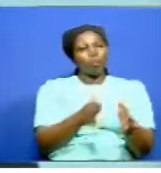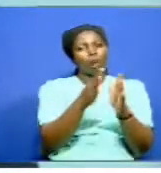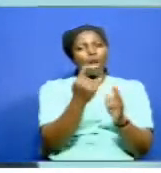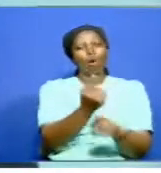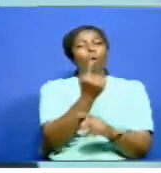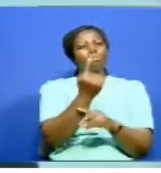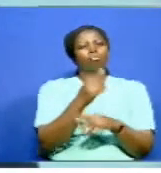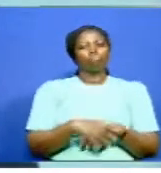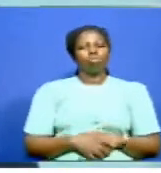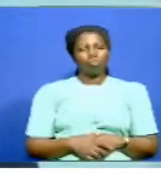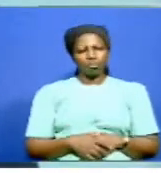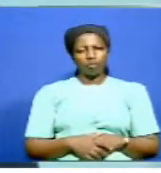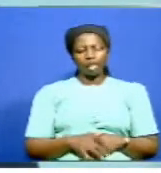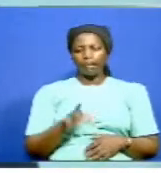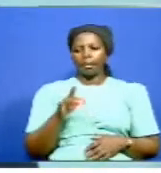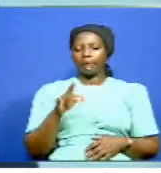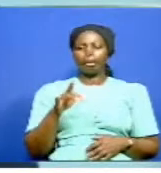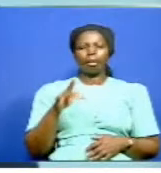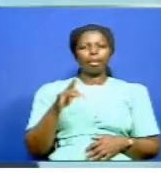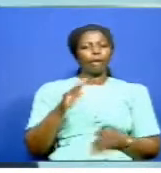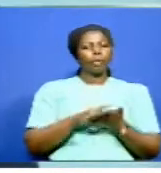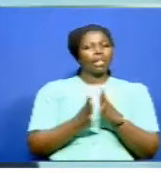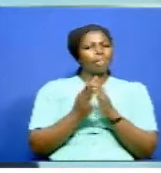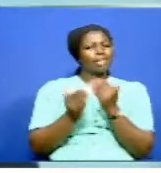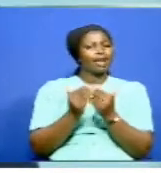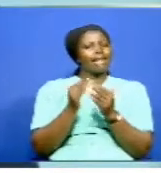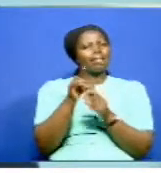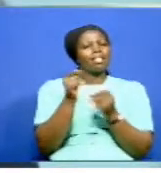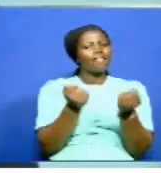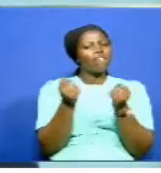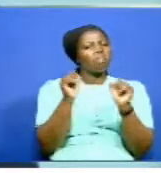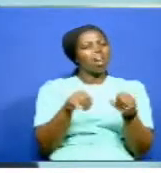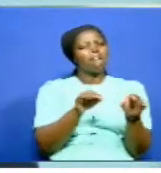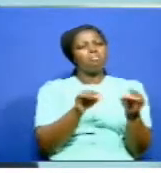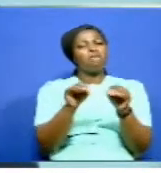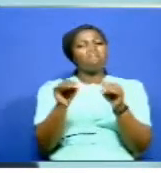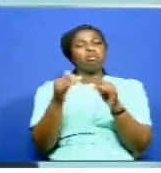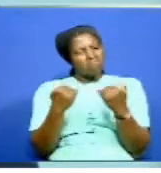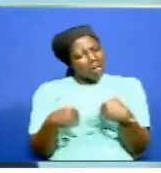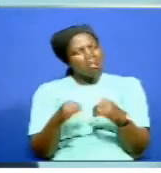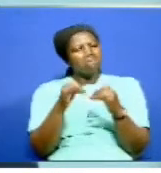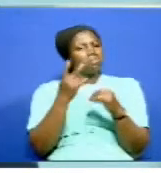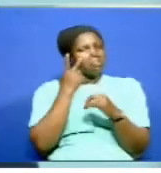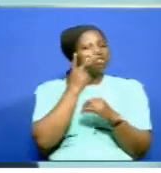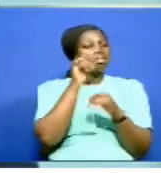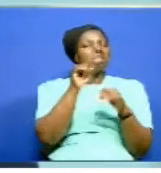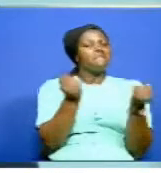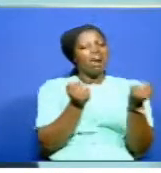Mindset that this vehicle can move, let's try to find out how fast it can go.